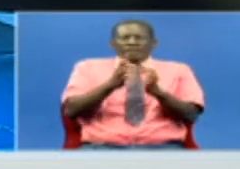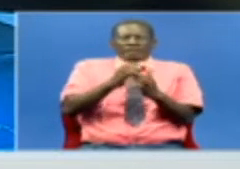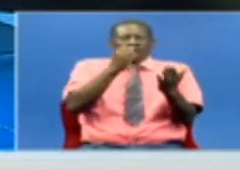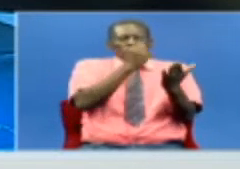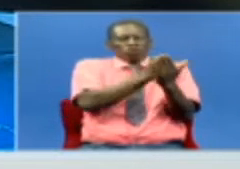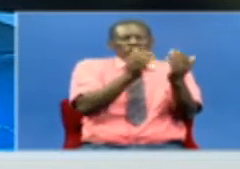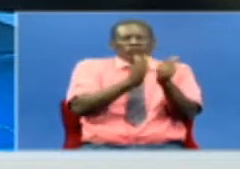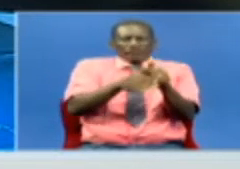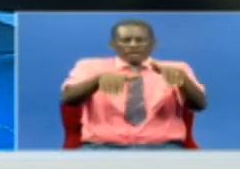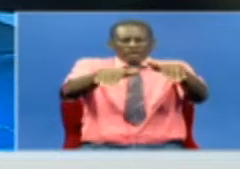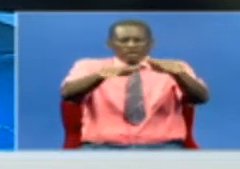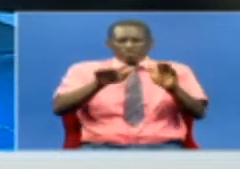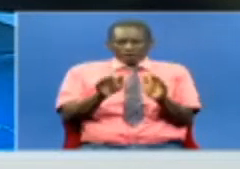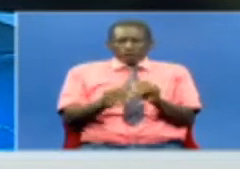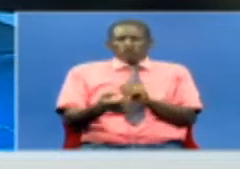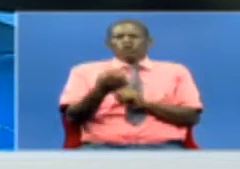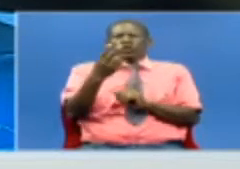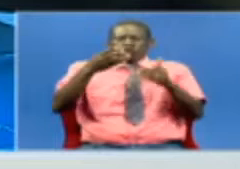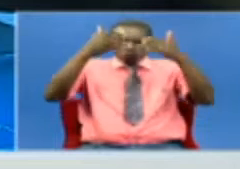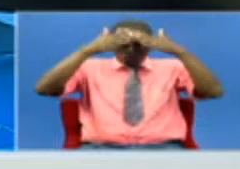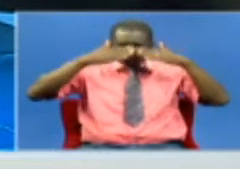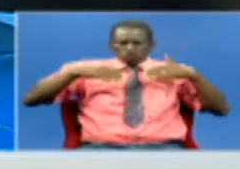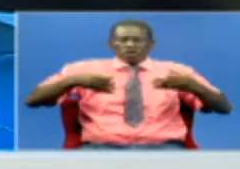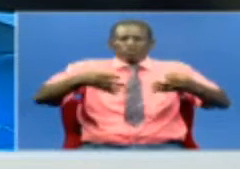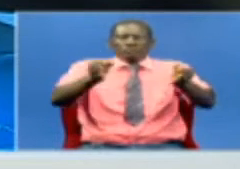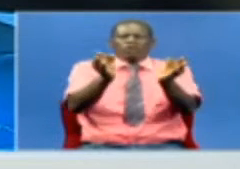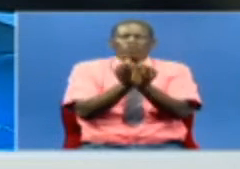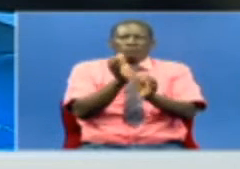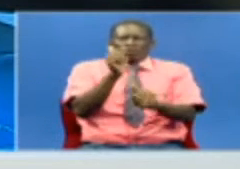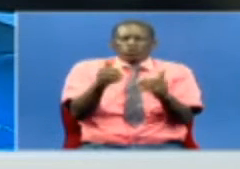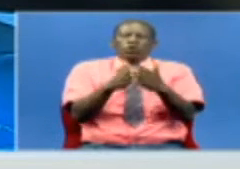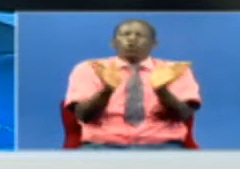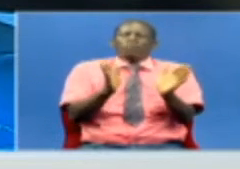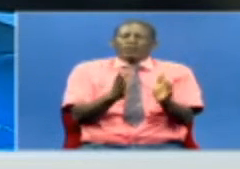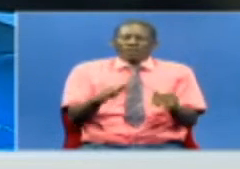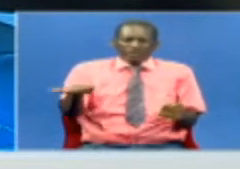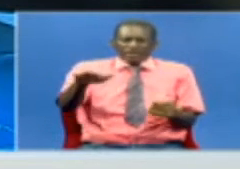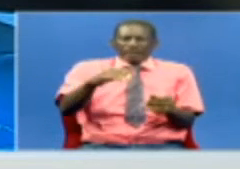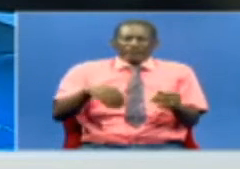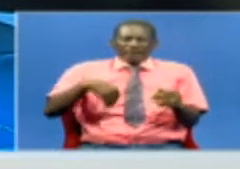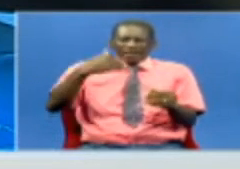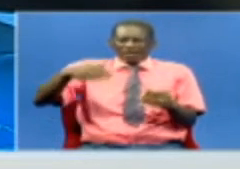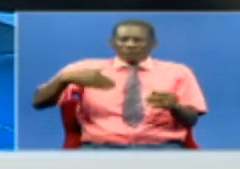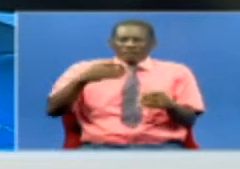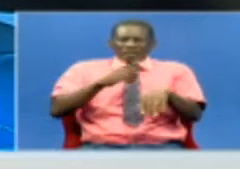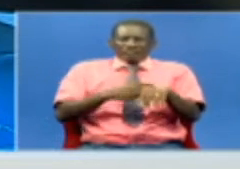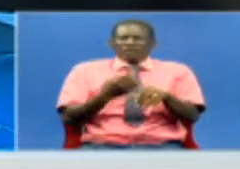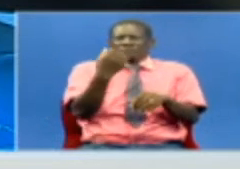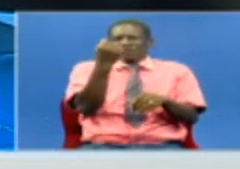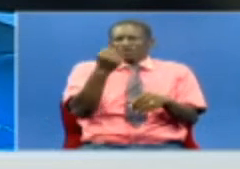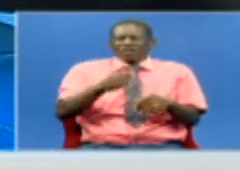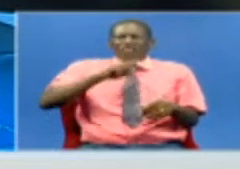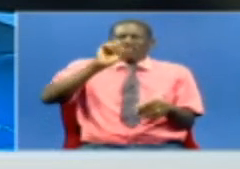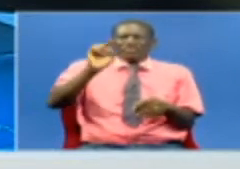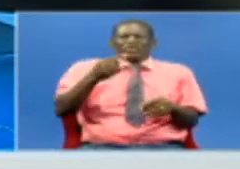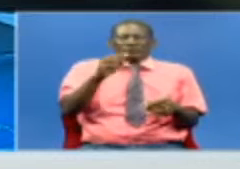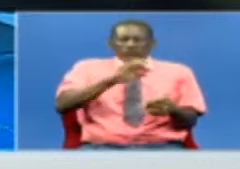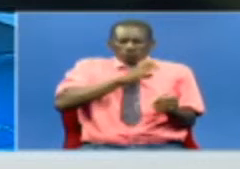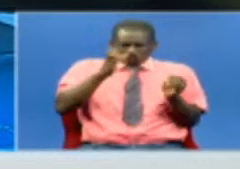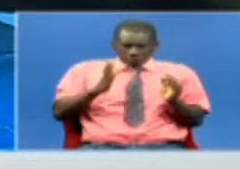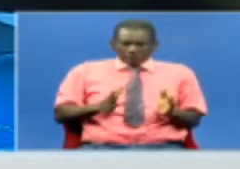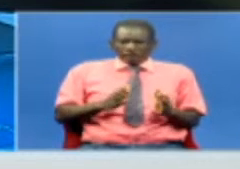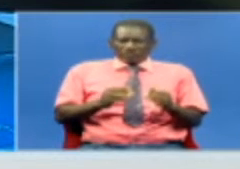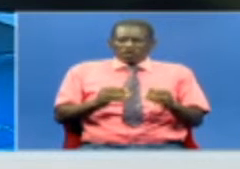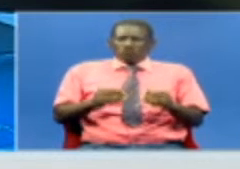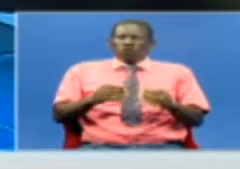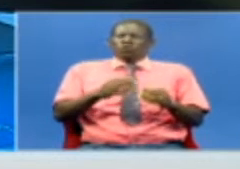buried are two Muslim families that open the place daily at 5 a.m. for thousands of Christian faithfuls who make